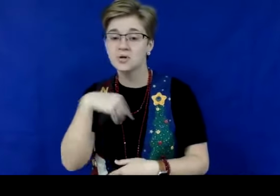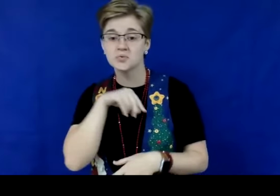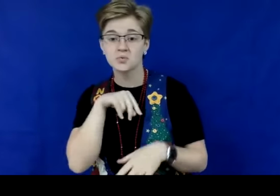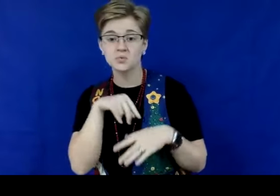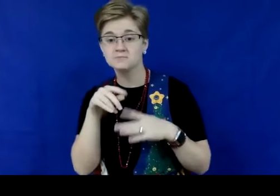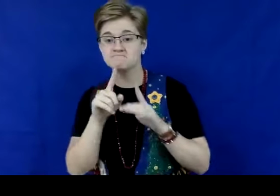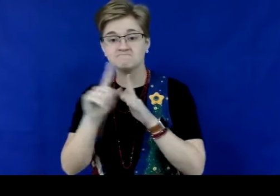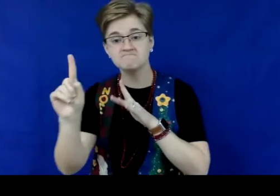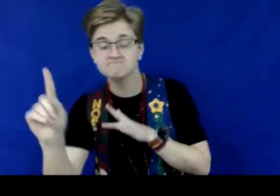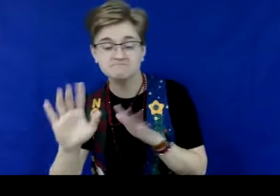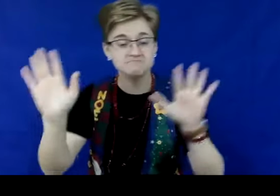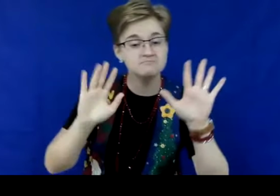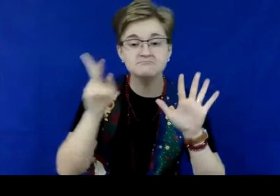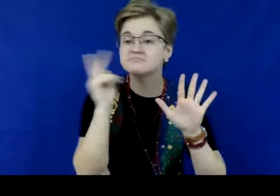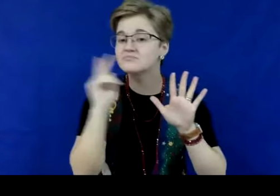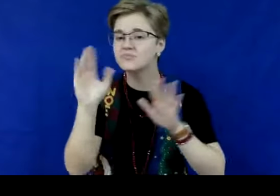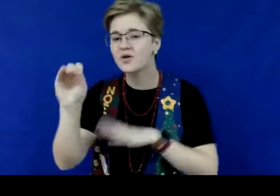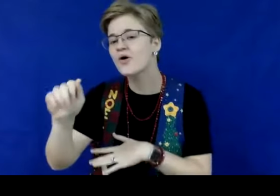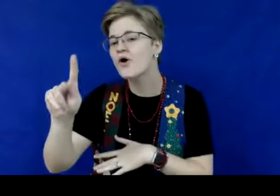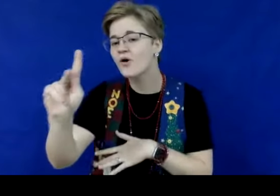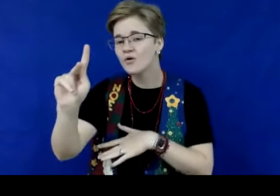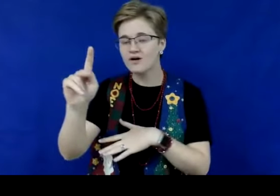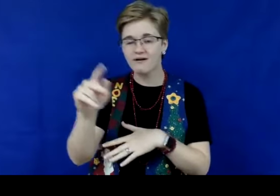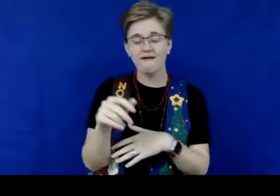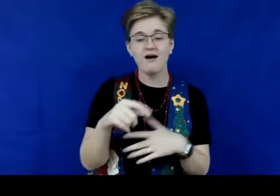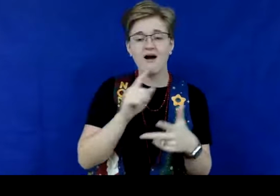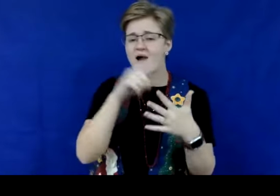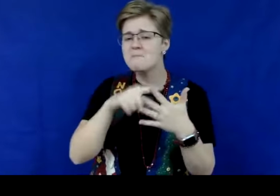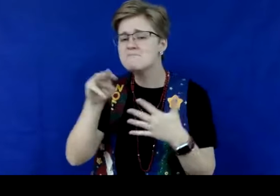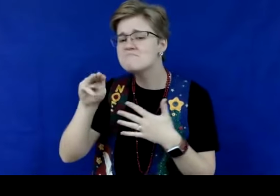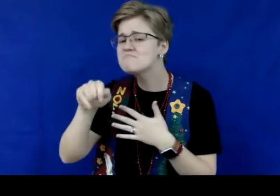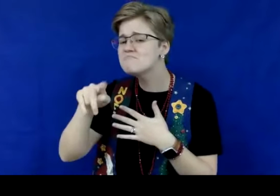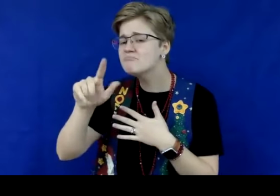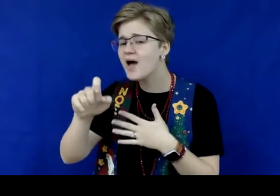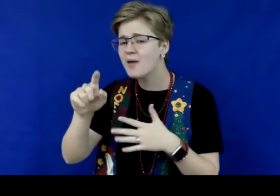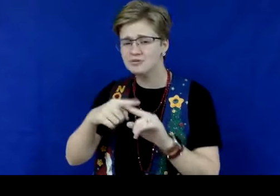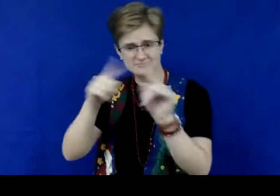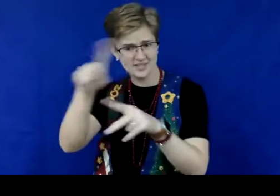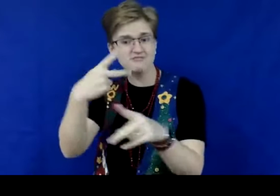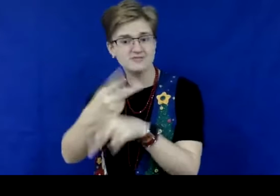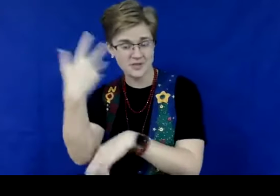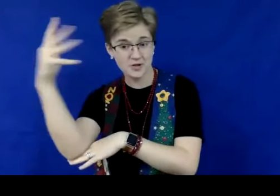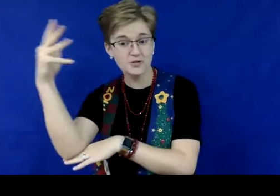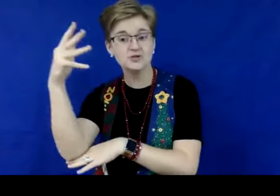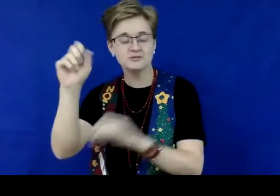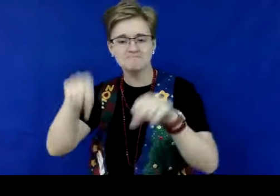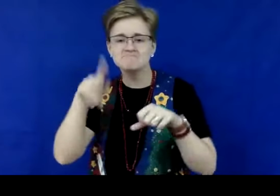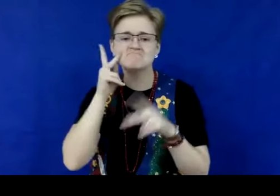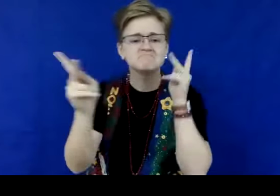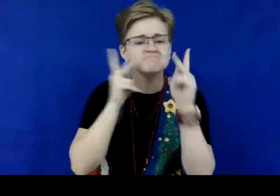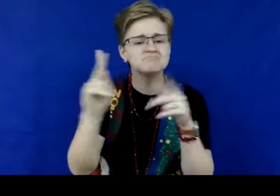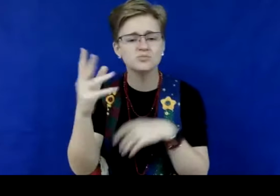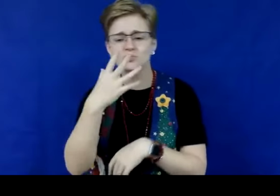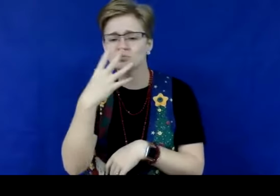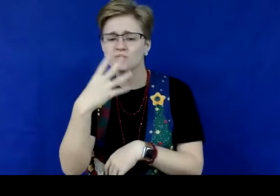growing here, and alder and maples that are bare now and white in the moonshine. The pines and the spruces and the